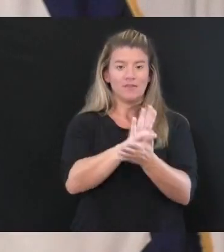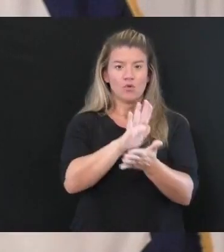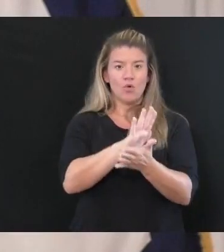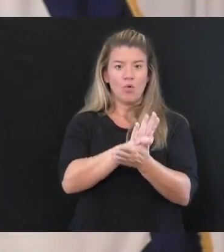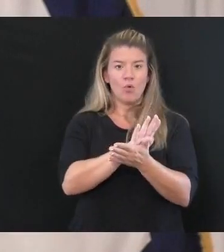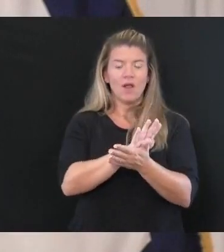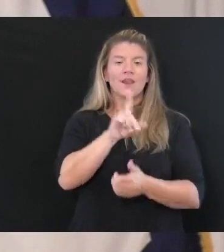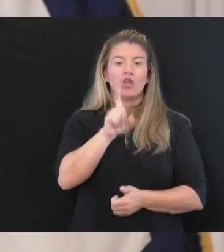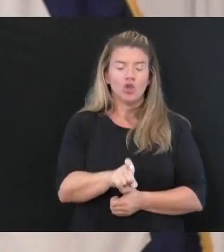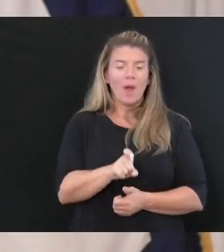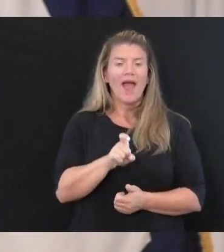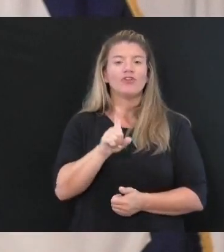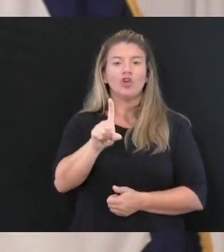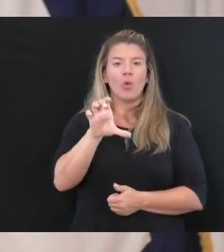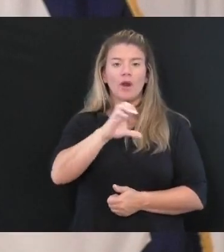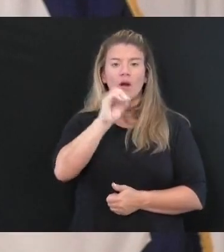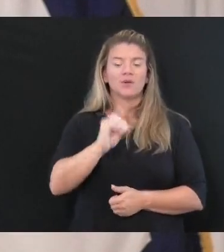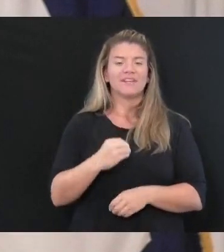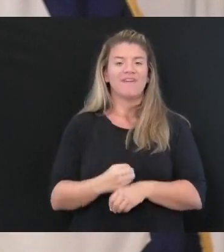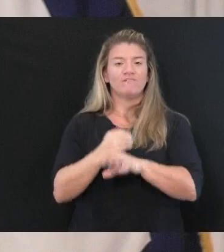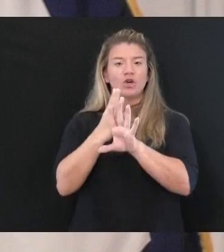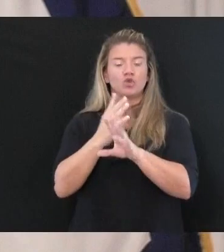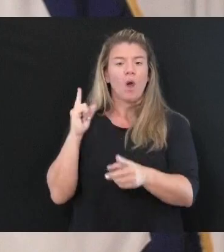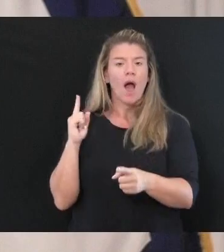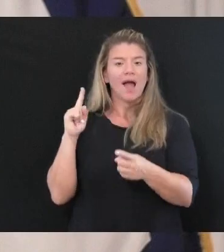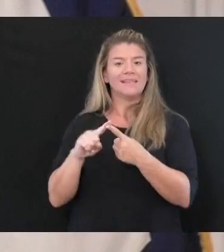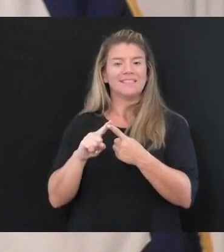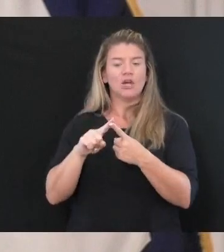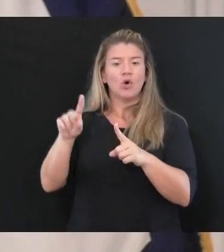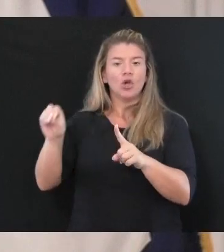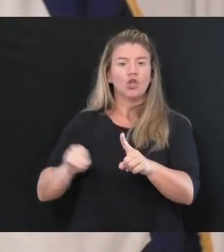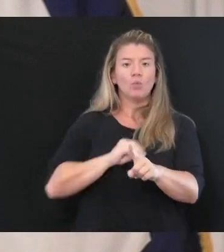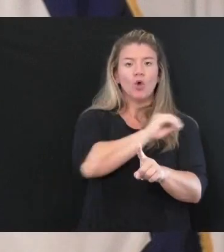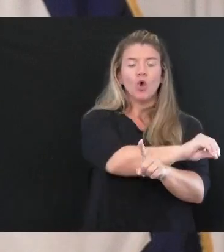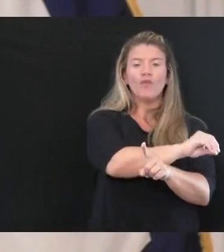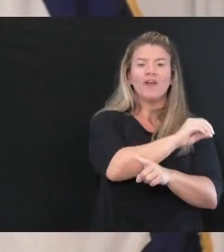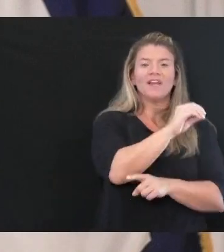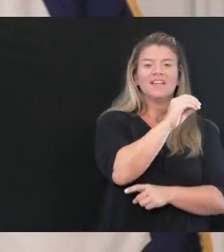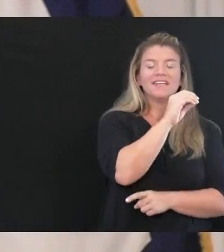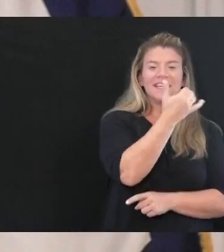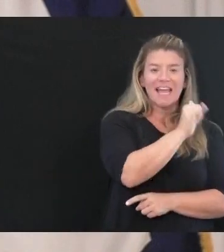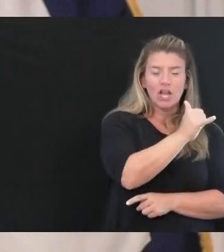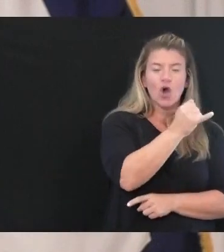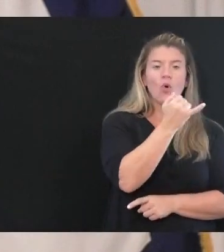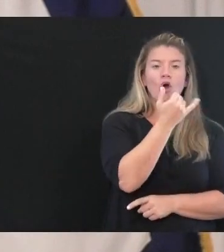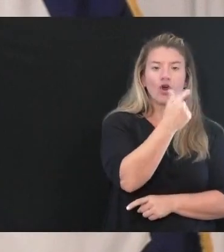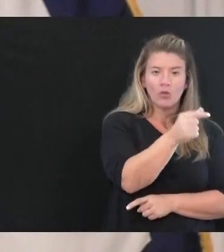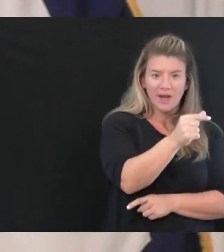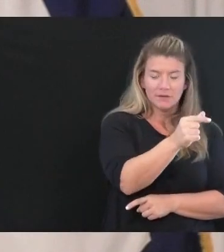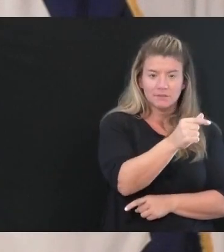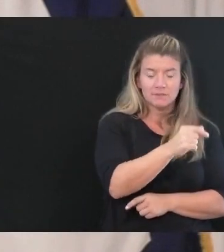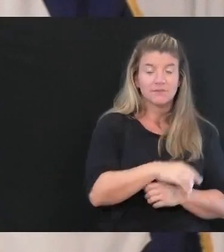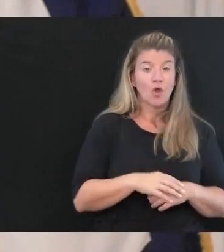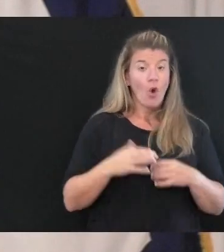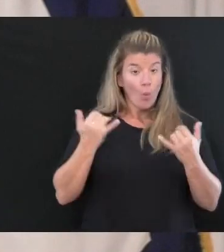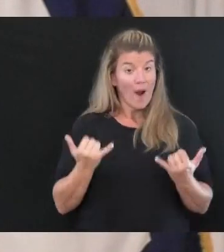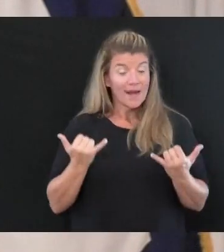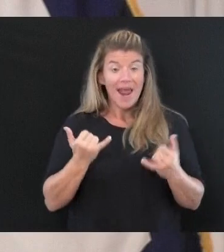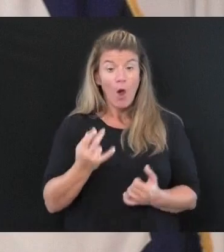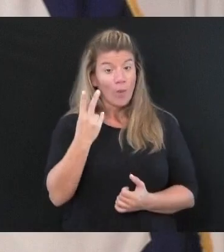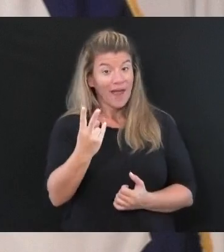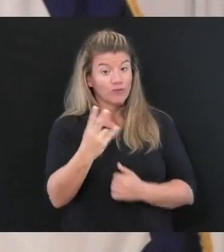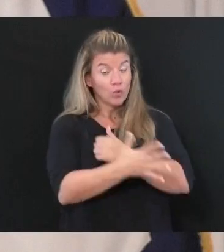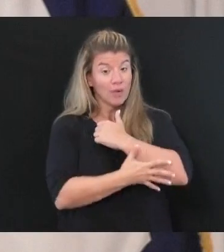go 100% virtual until you get down out of the orange. And so that's the only 2 counties that we have that are